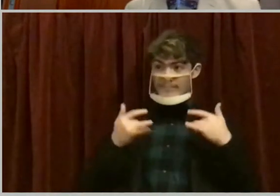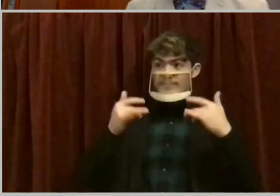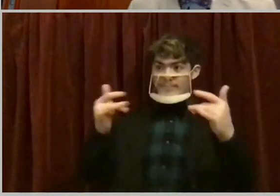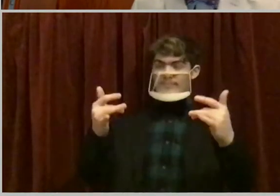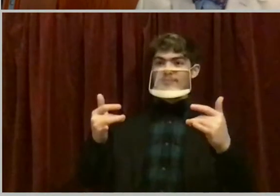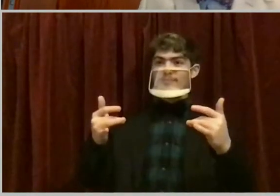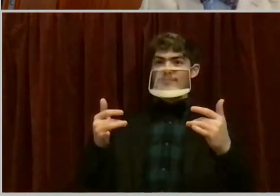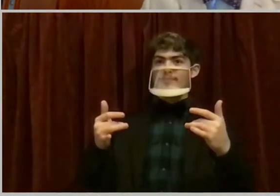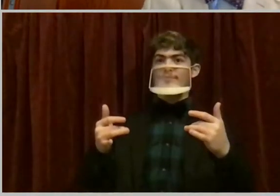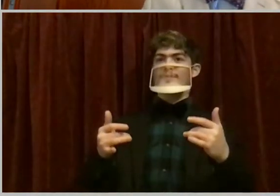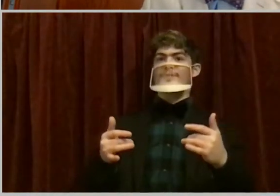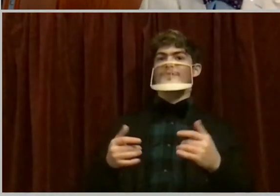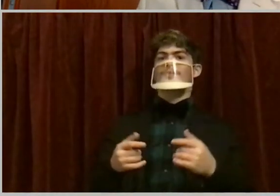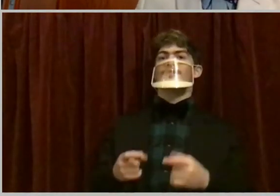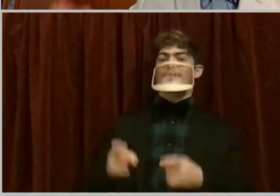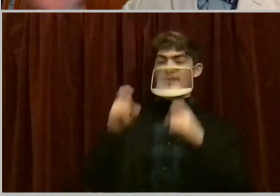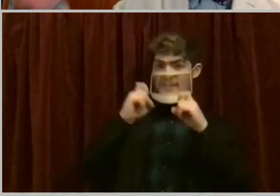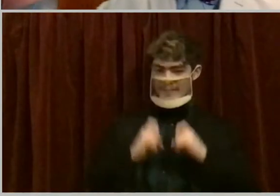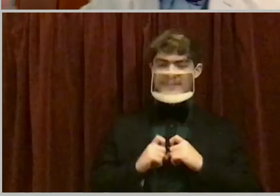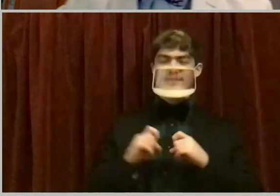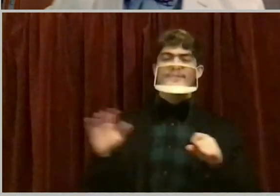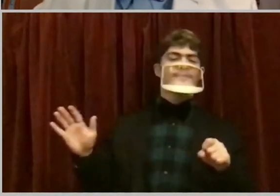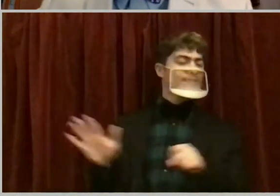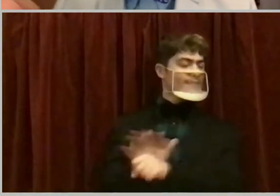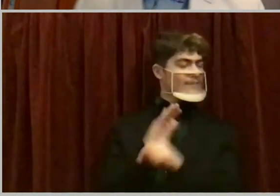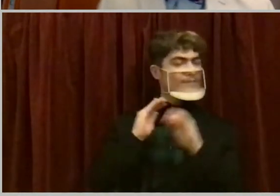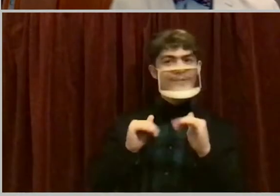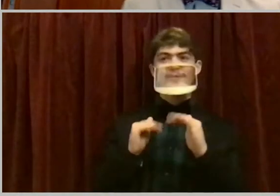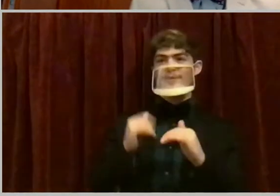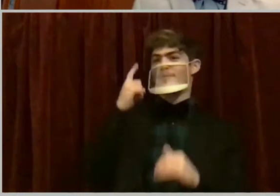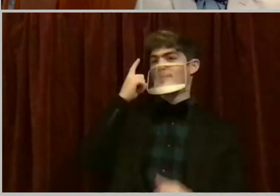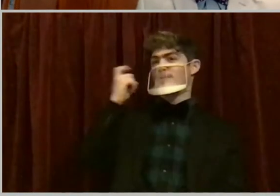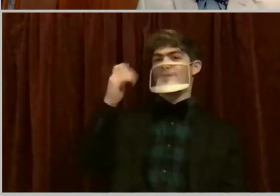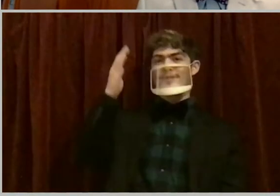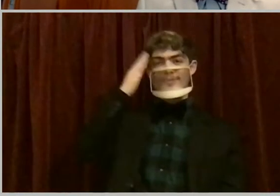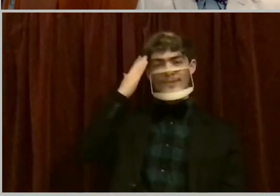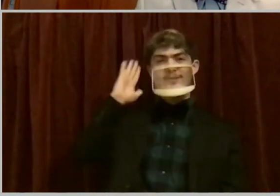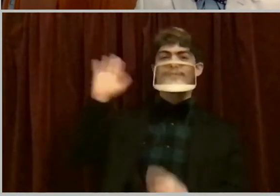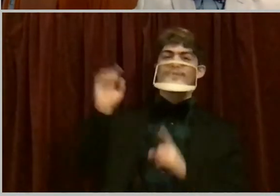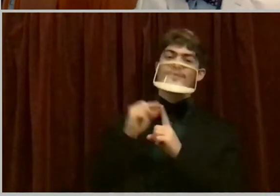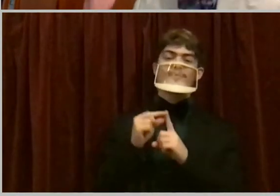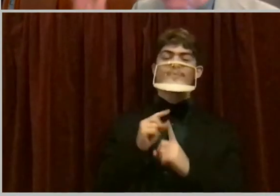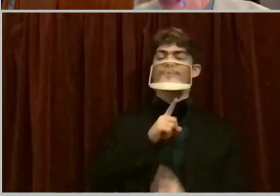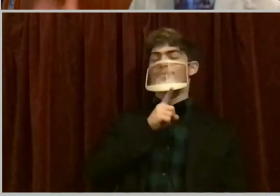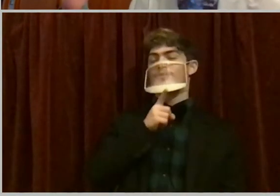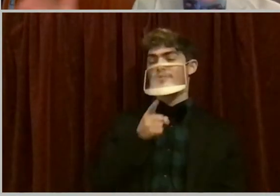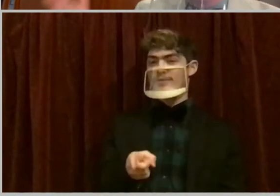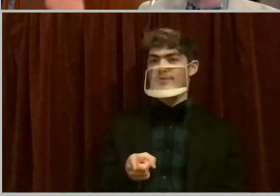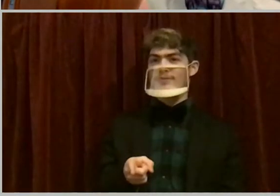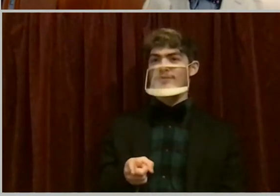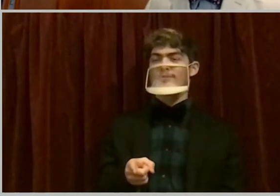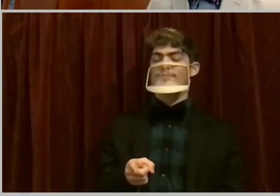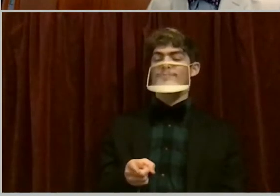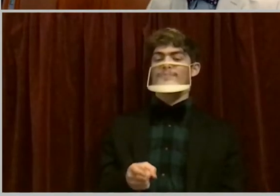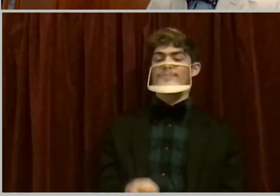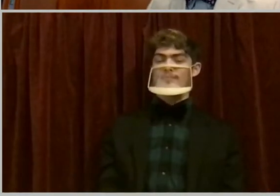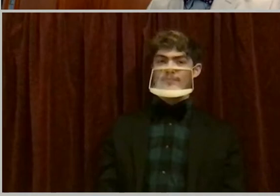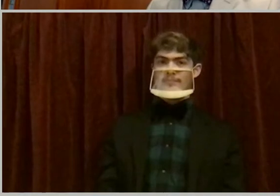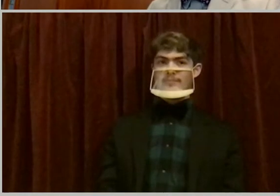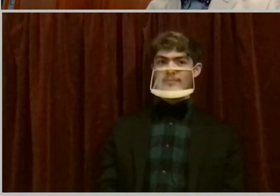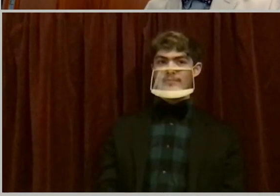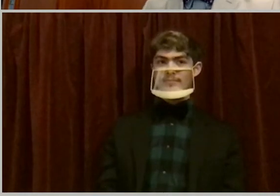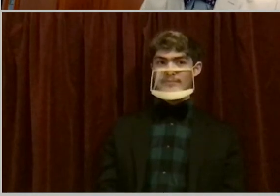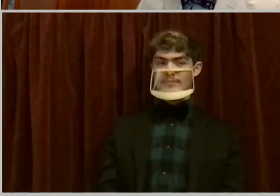us with unabated hope, because we know his word is true, and that last fulfillment of